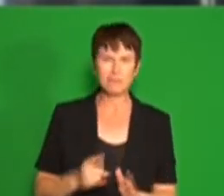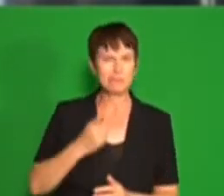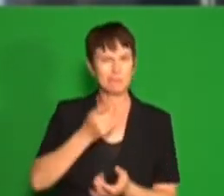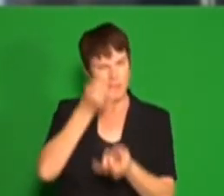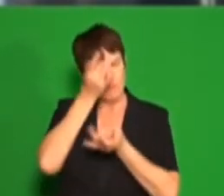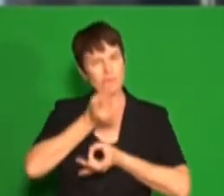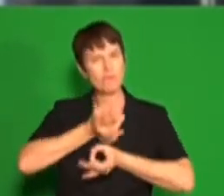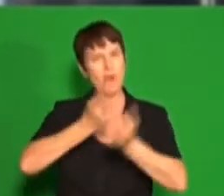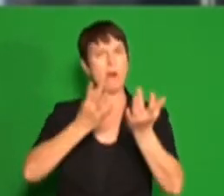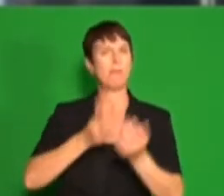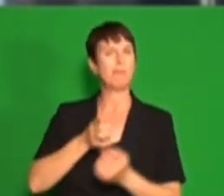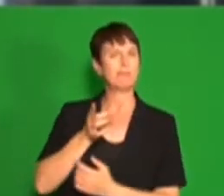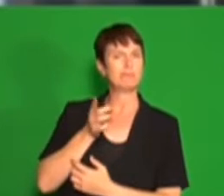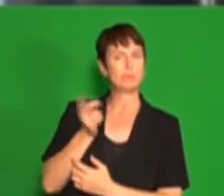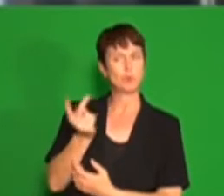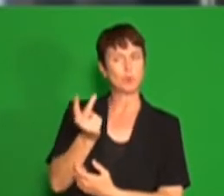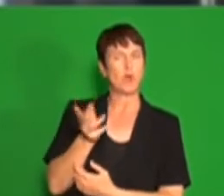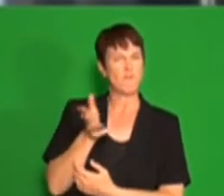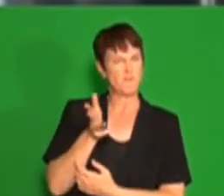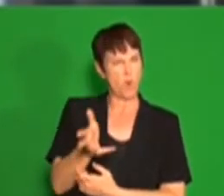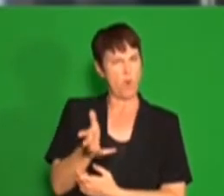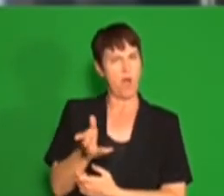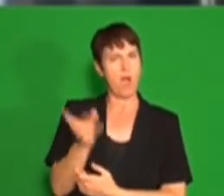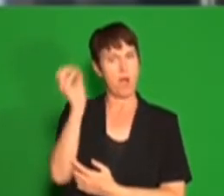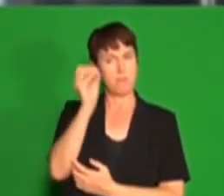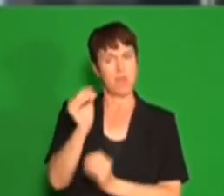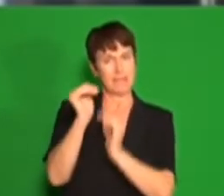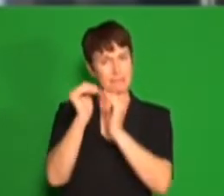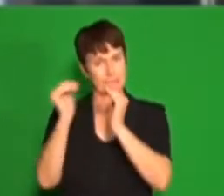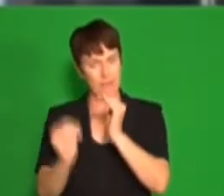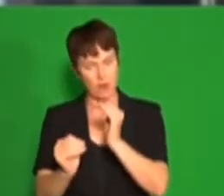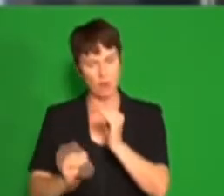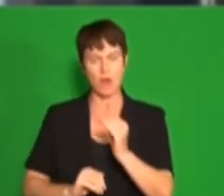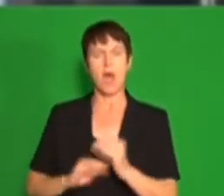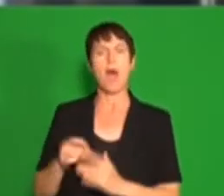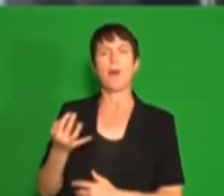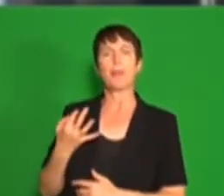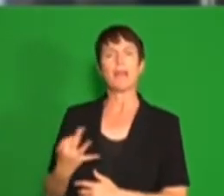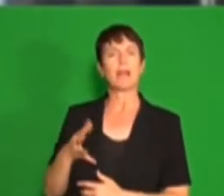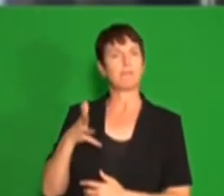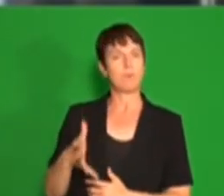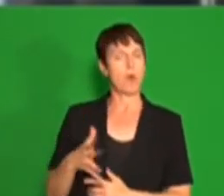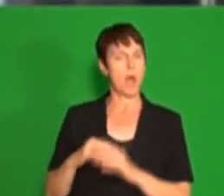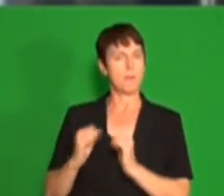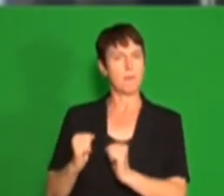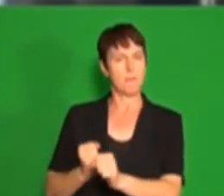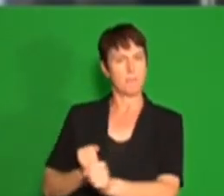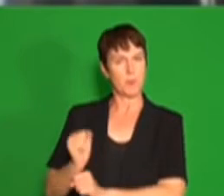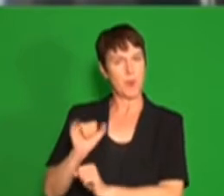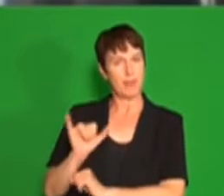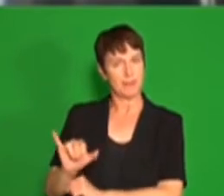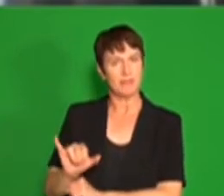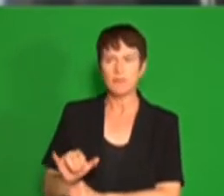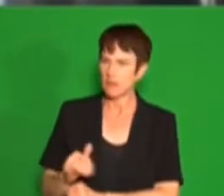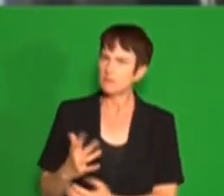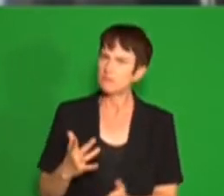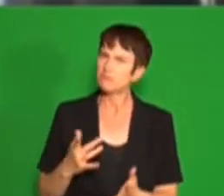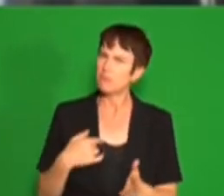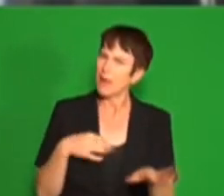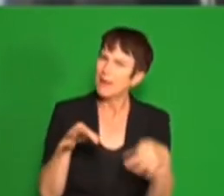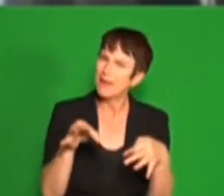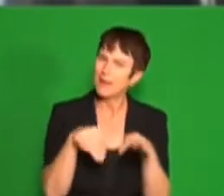for keeping rates the same. And on the balance of those arguments, the decision of the MPC was to keep rates